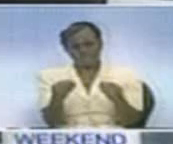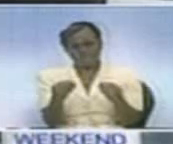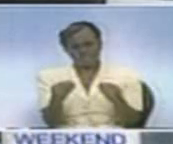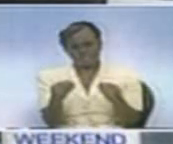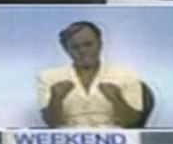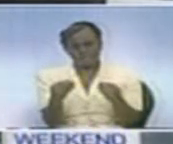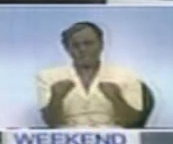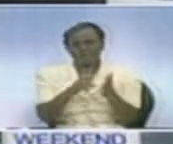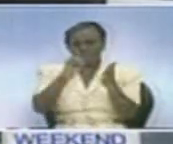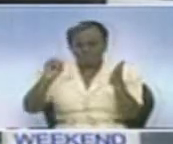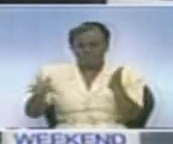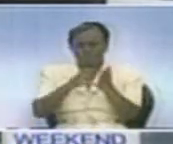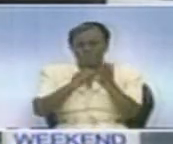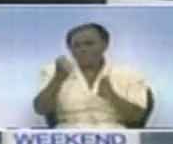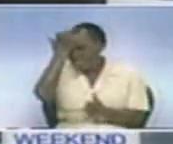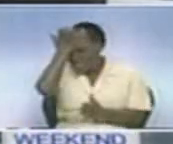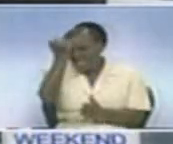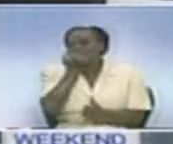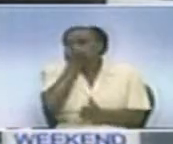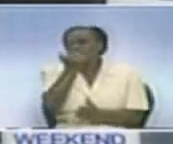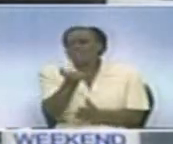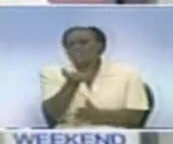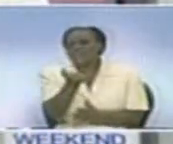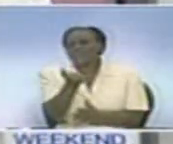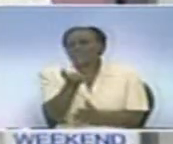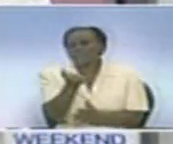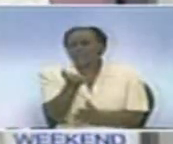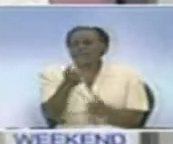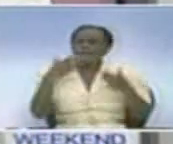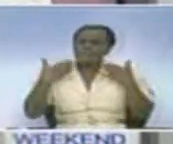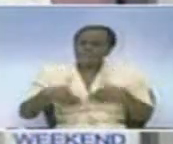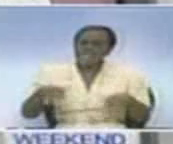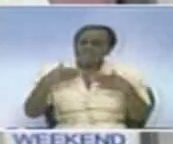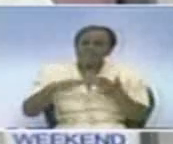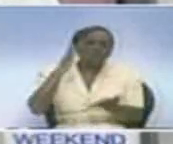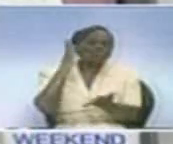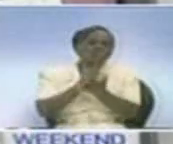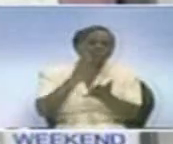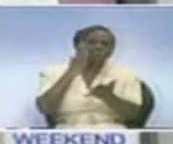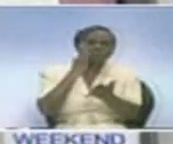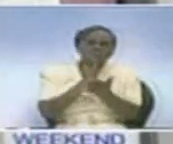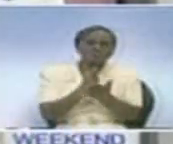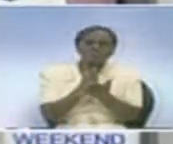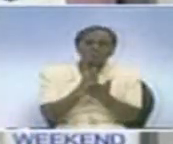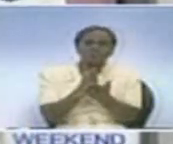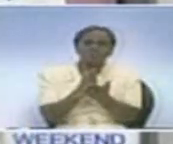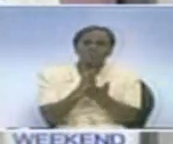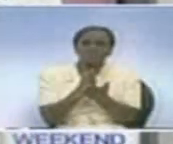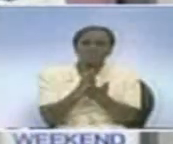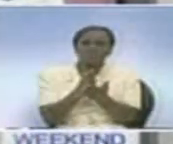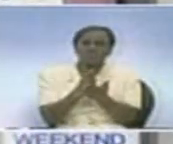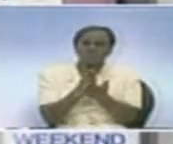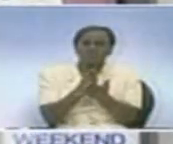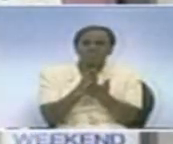Squeeze out ignorance. Because people are exploiting what they call the